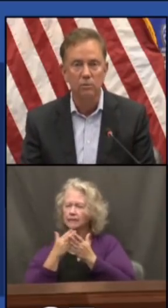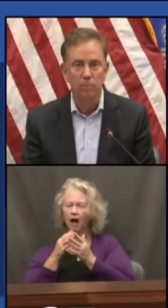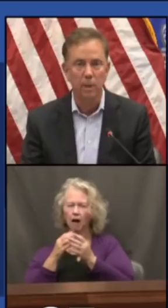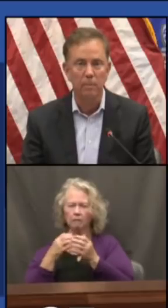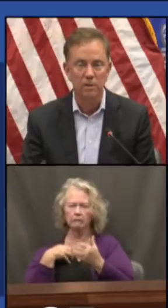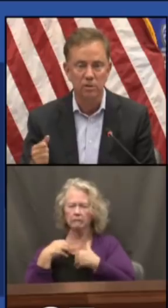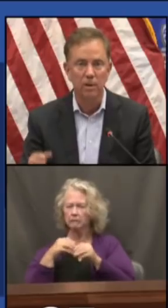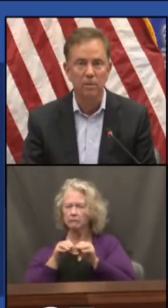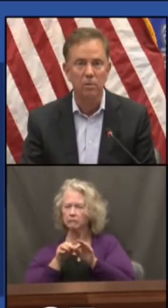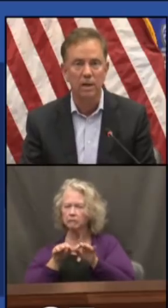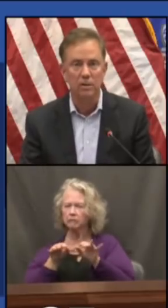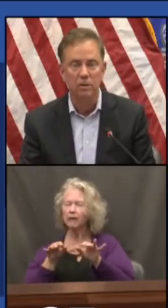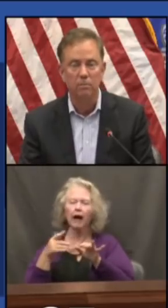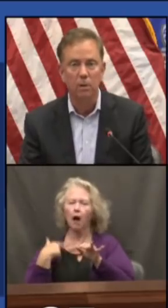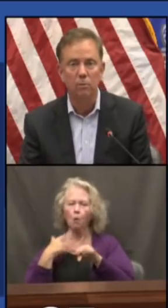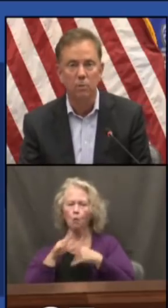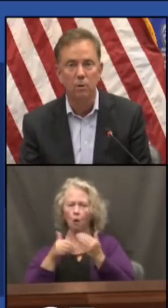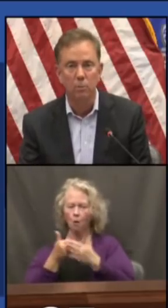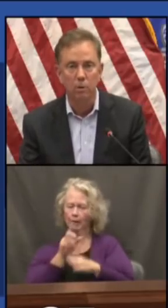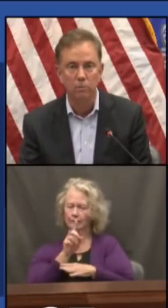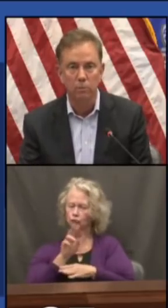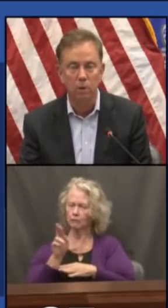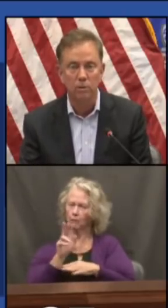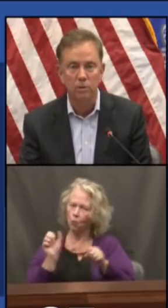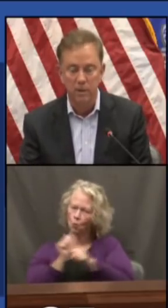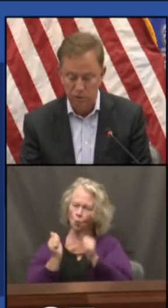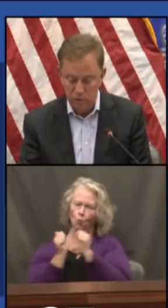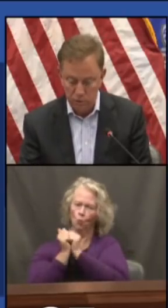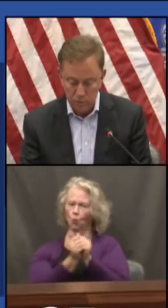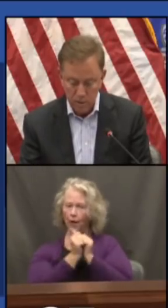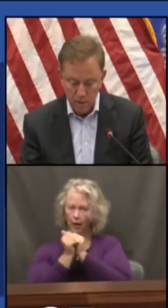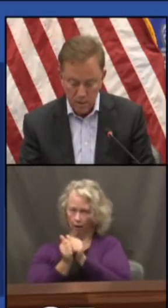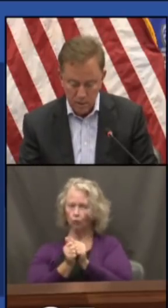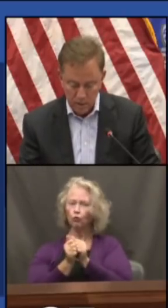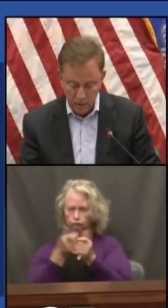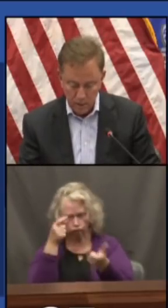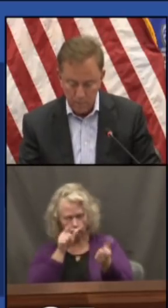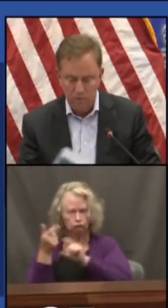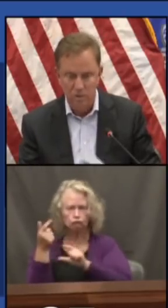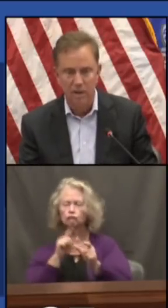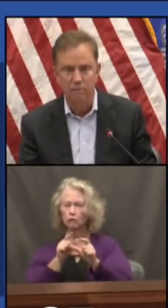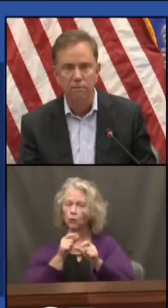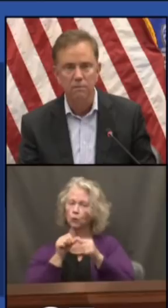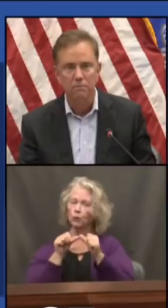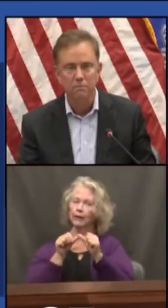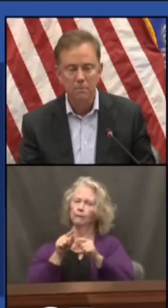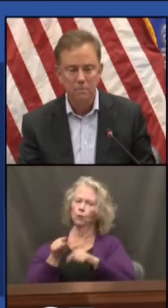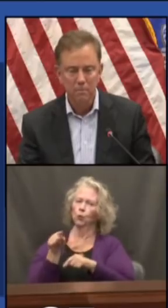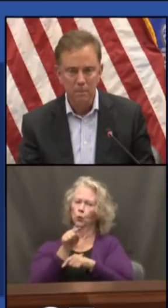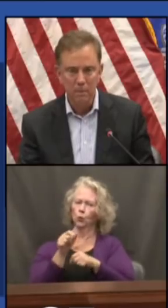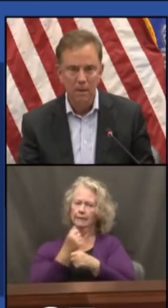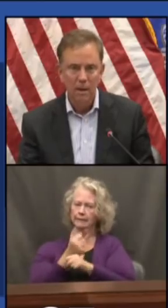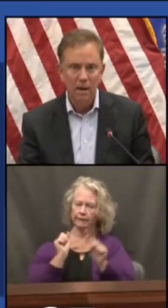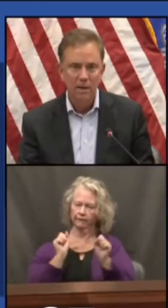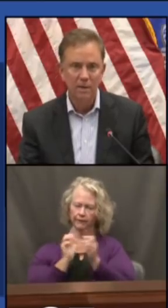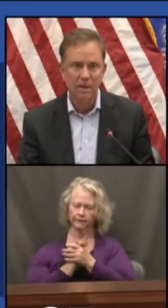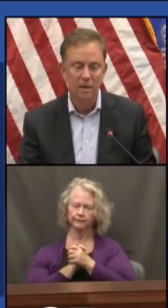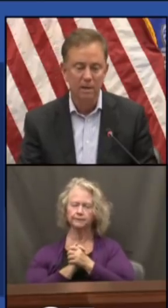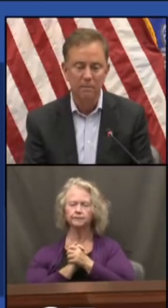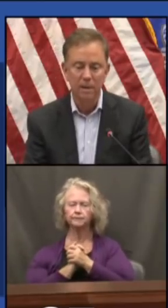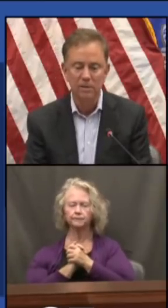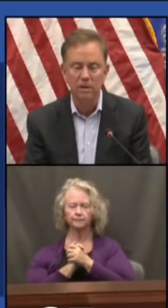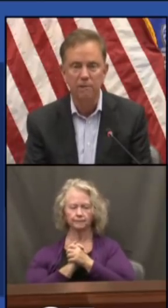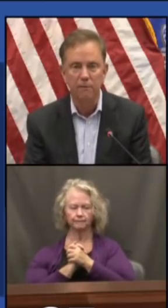that includes Republicans and Democrats, both on board with what we're trying to do to keep you safe. I